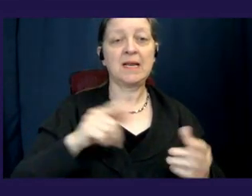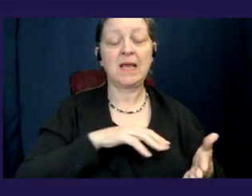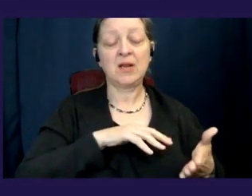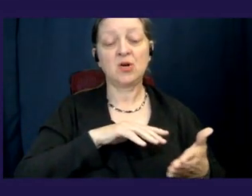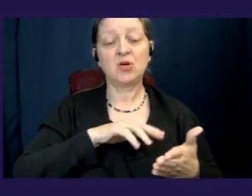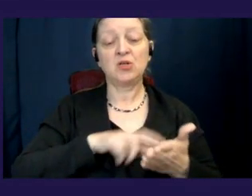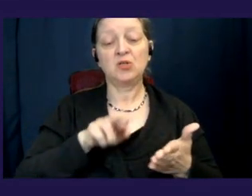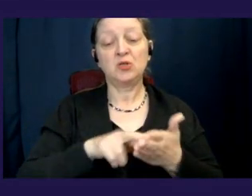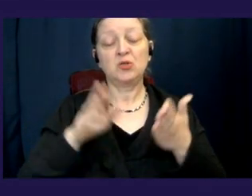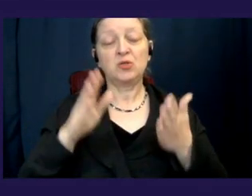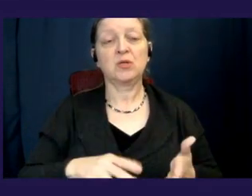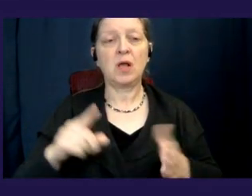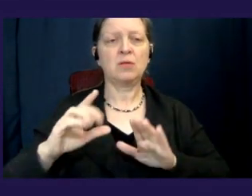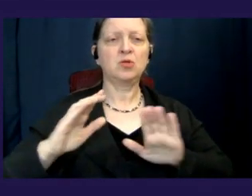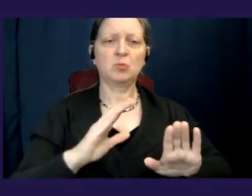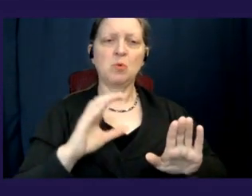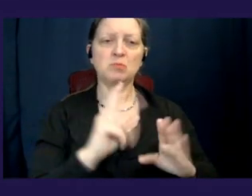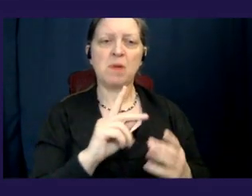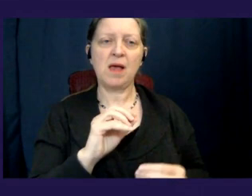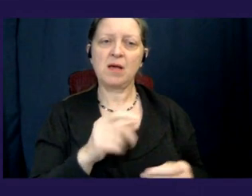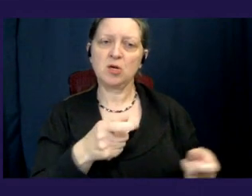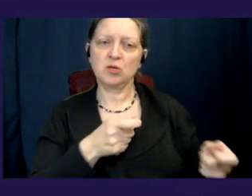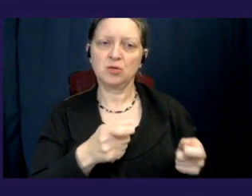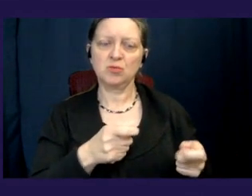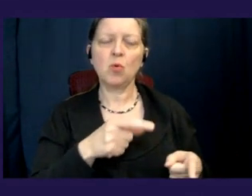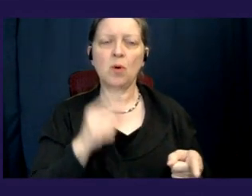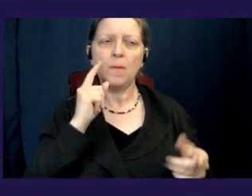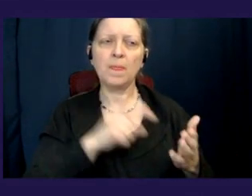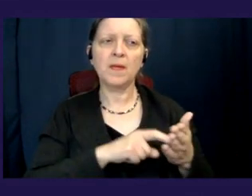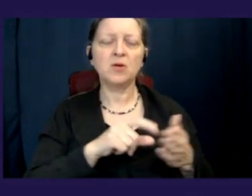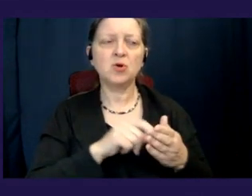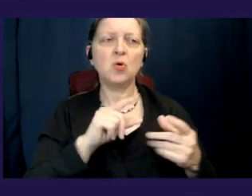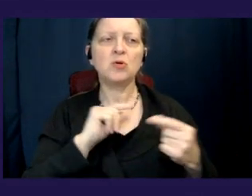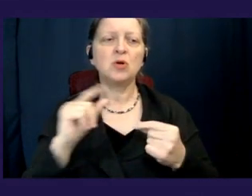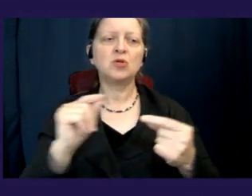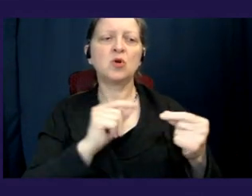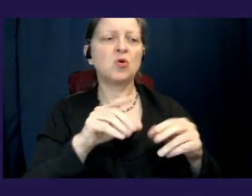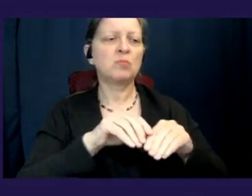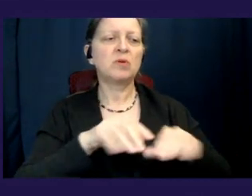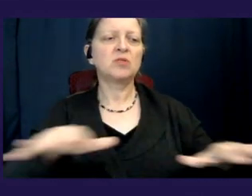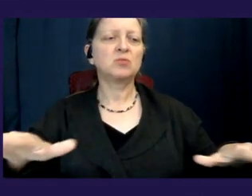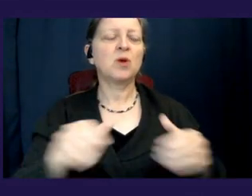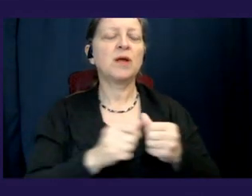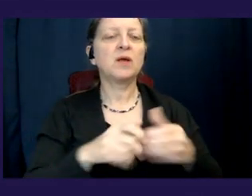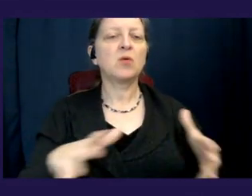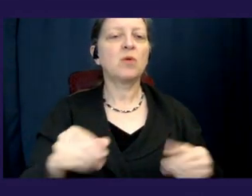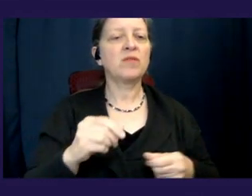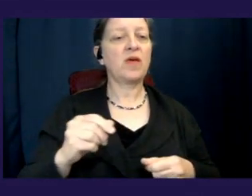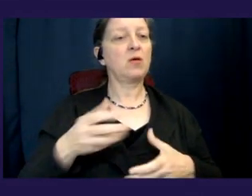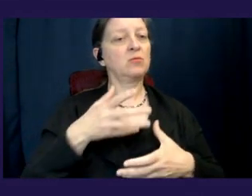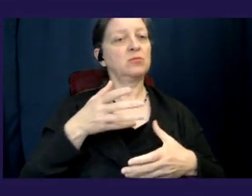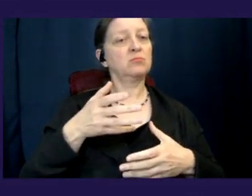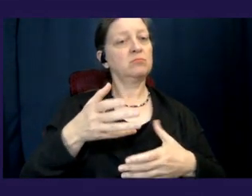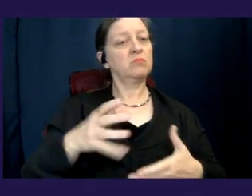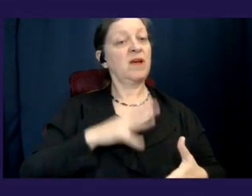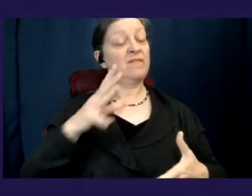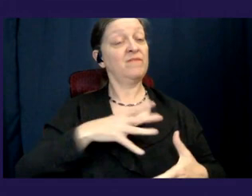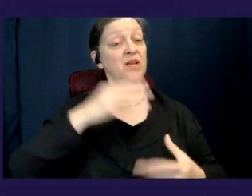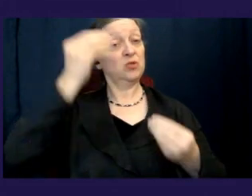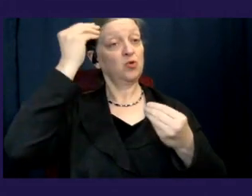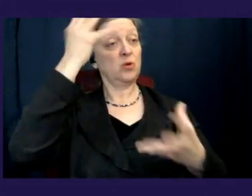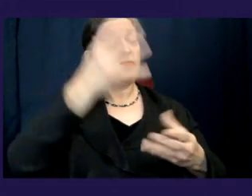element and really noted that rumors spread in the absence of trusted official information. So rumors